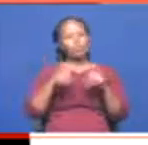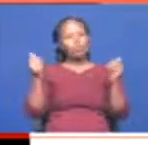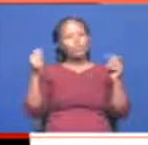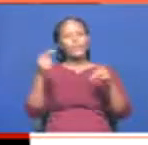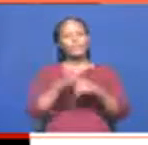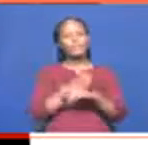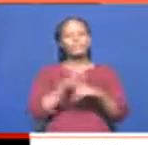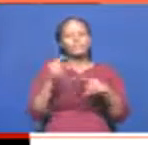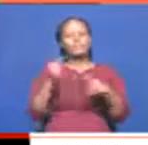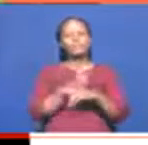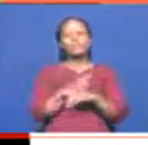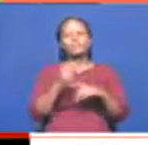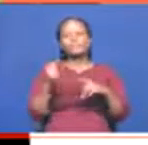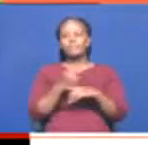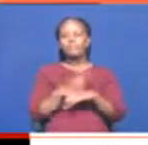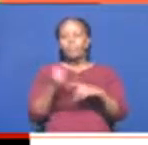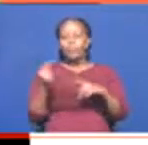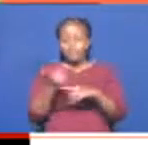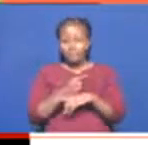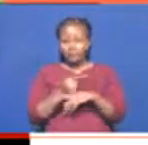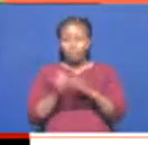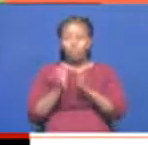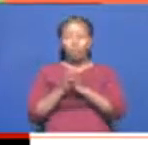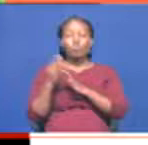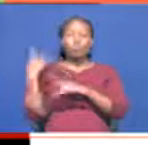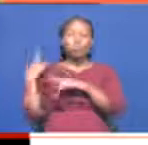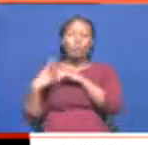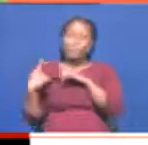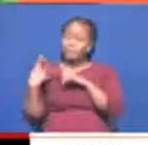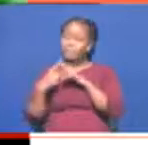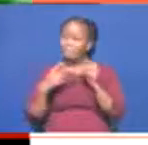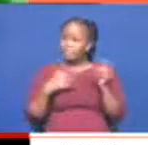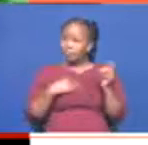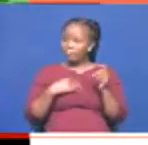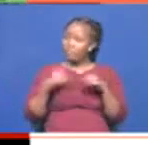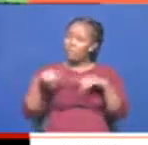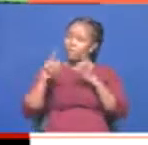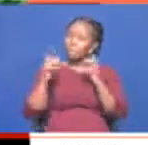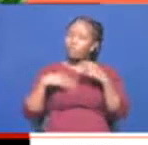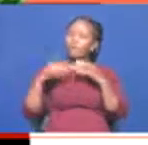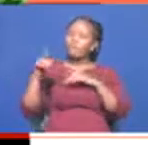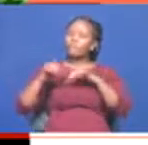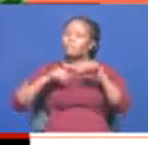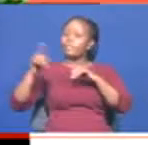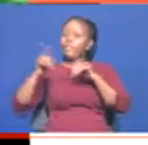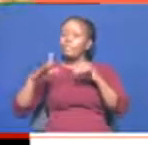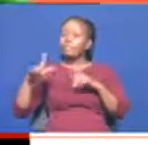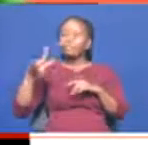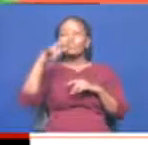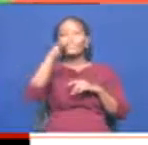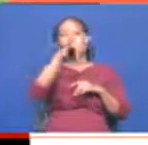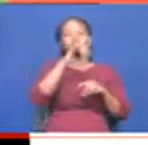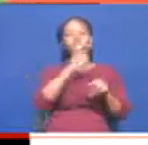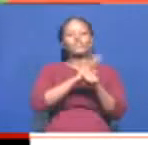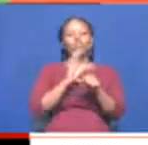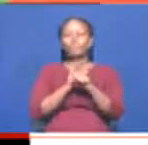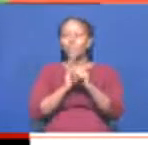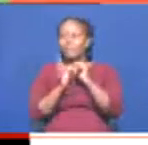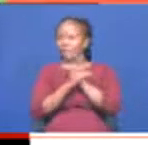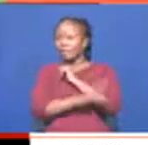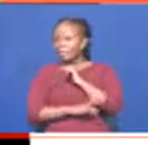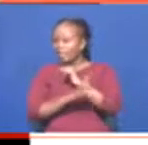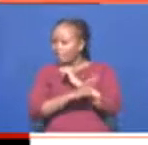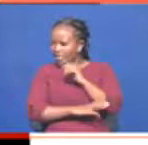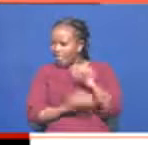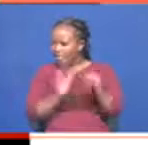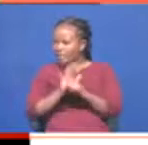and experienced here have actually gone out of Kenya to other countries. In fact, many of our engineers are working within